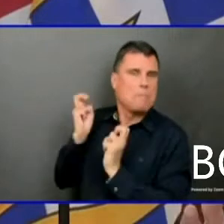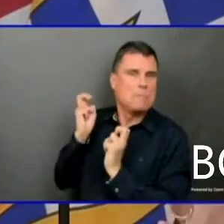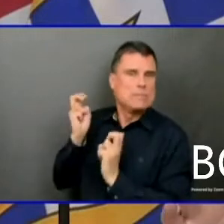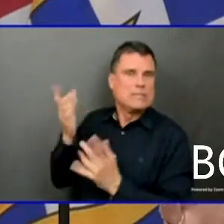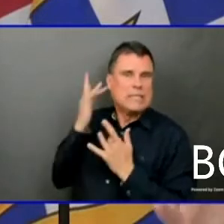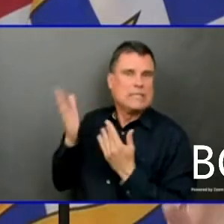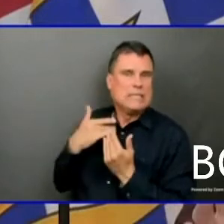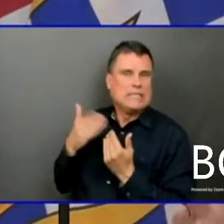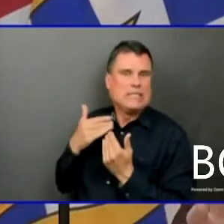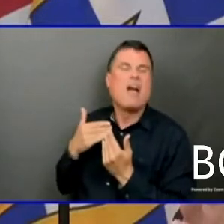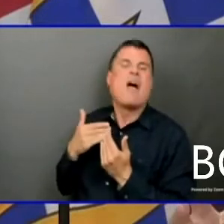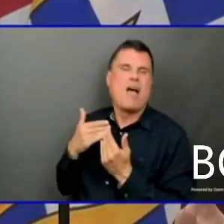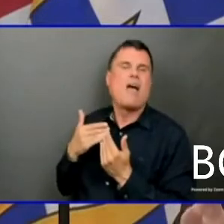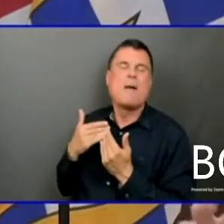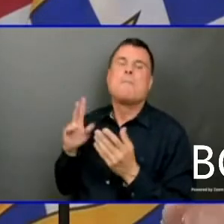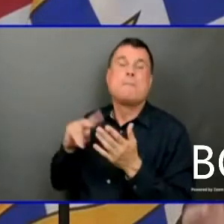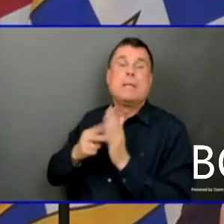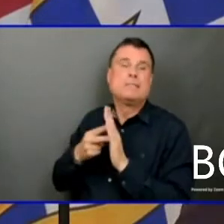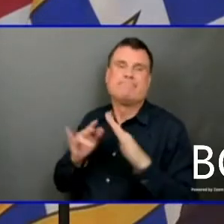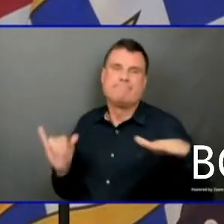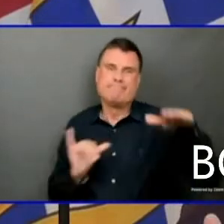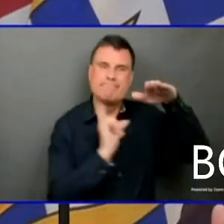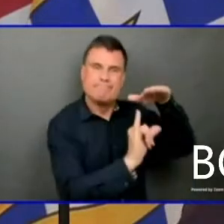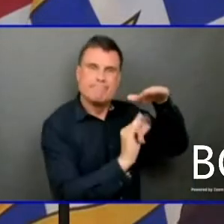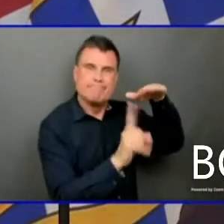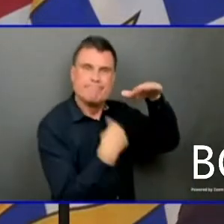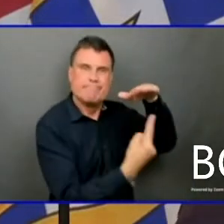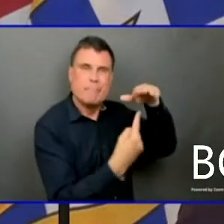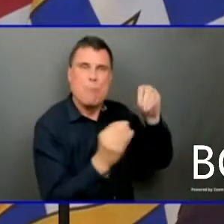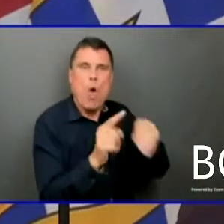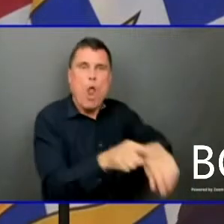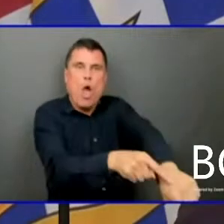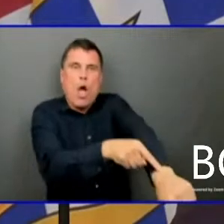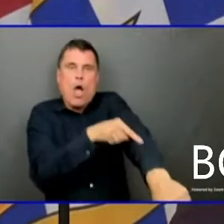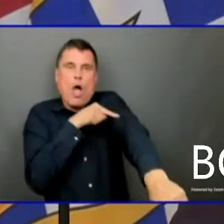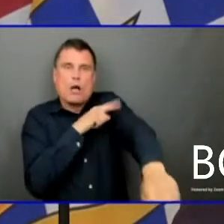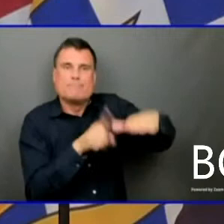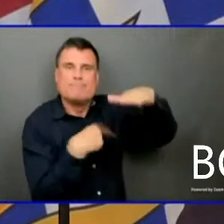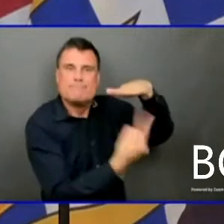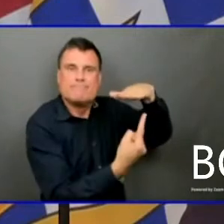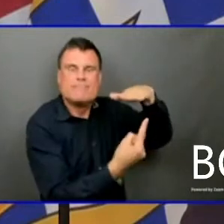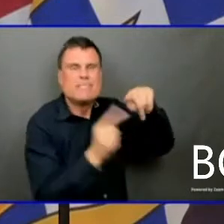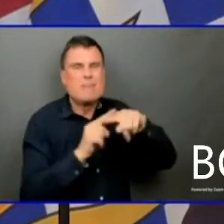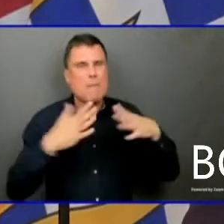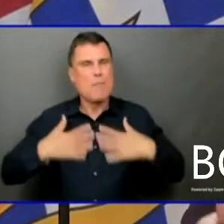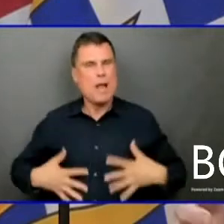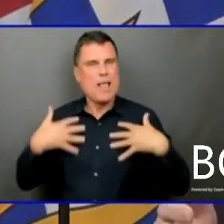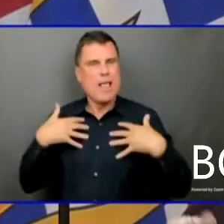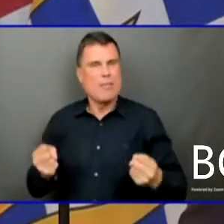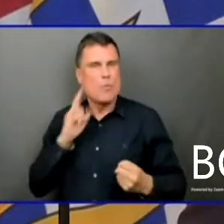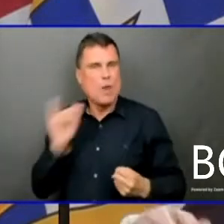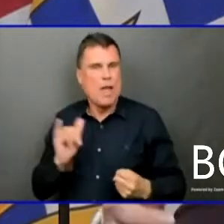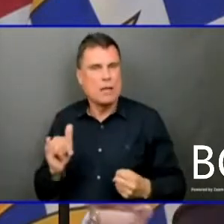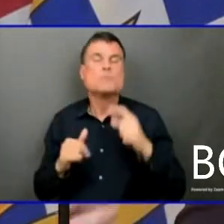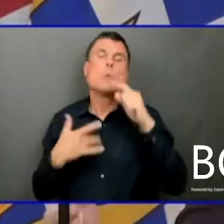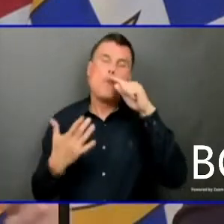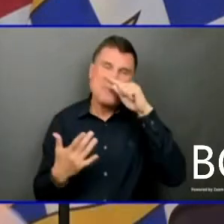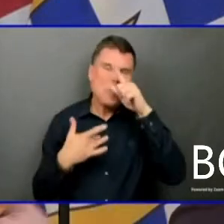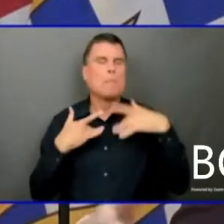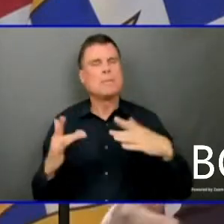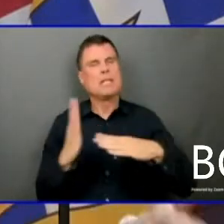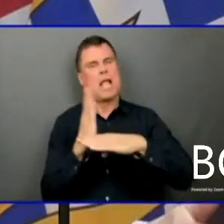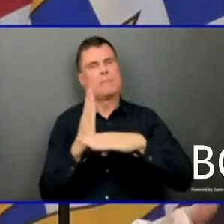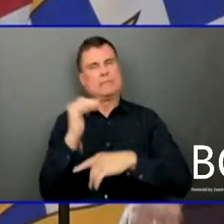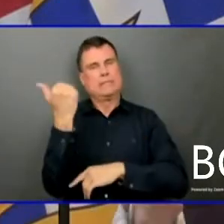So that's the infectious period from somebody who's infected with the virus. And so we consider somebody recovered from the